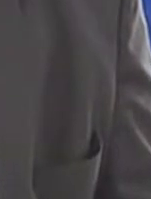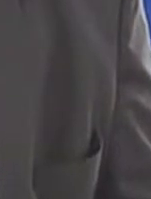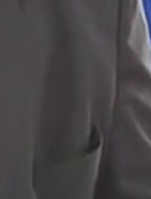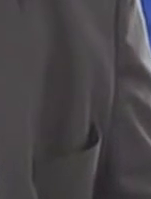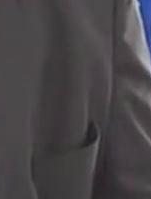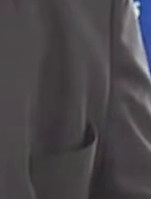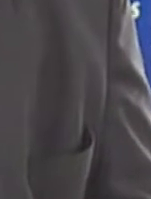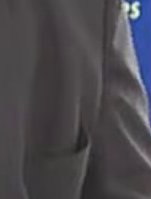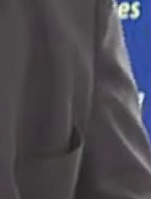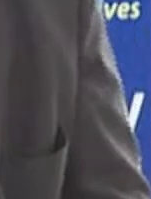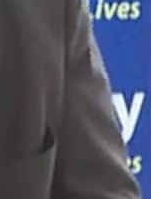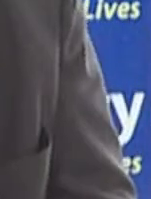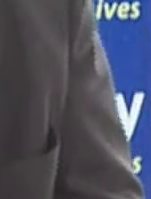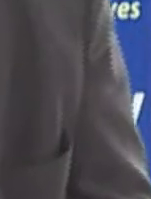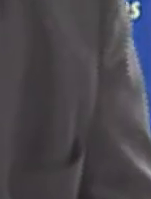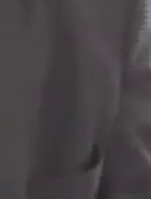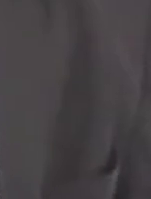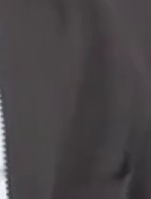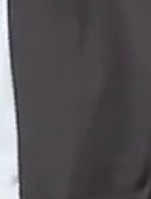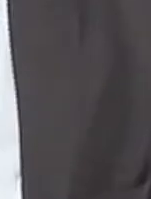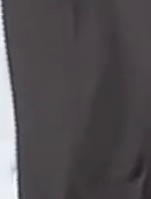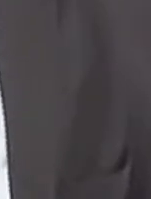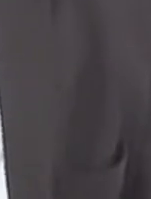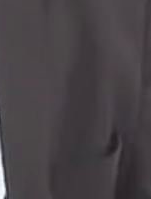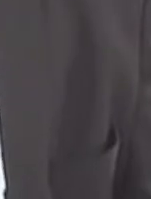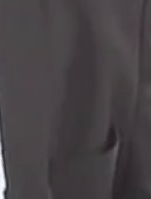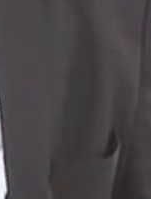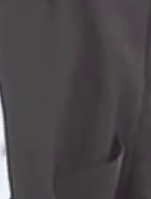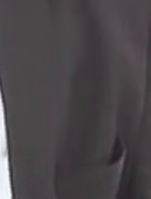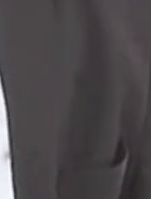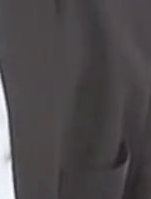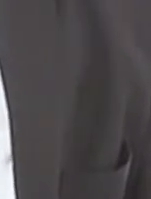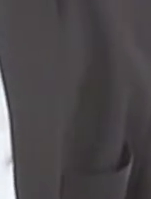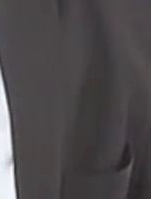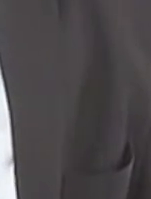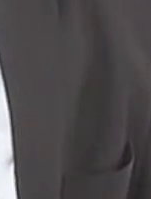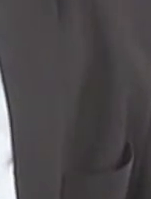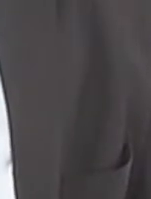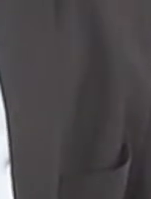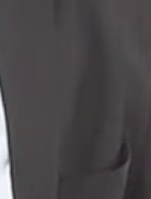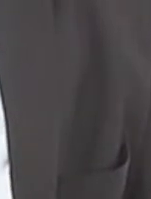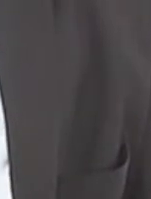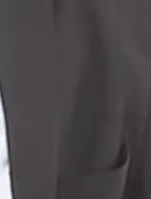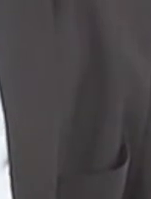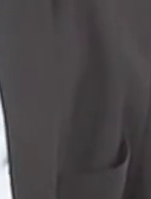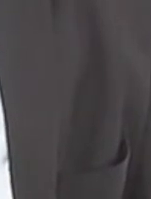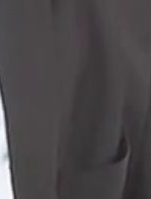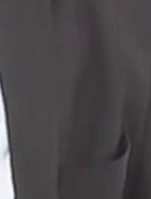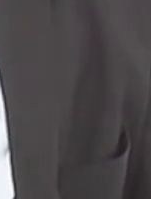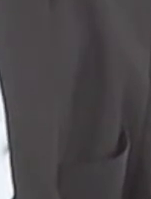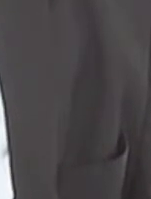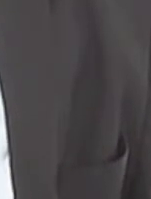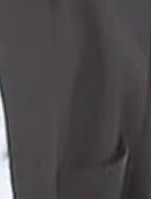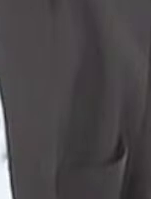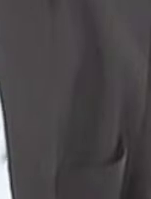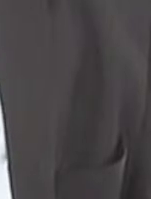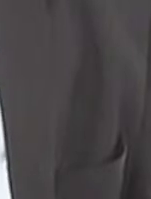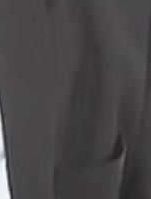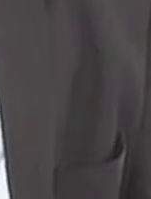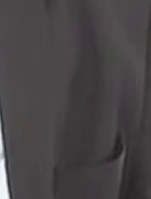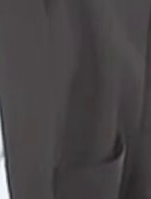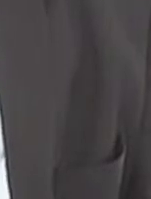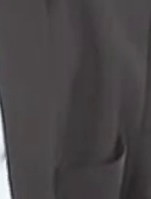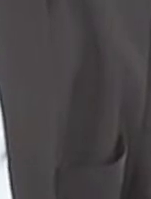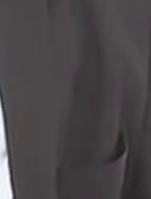the Council, Dr. Ben Chumo, during the public lecture held at the amphitheater on